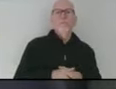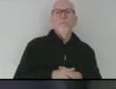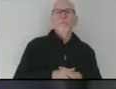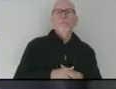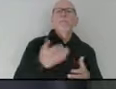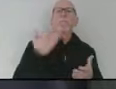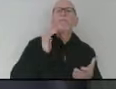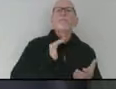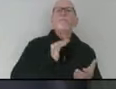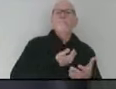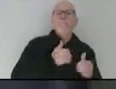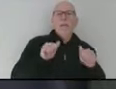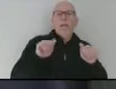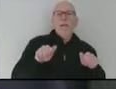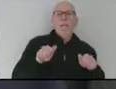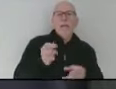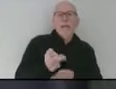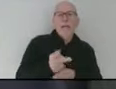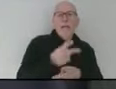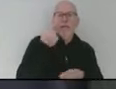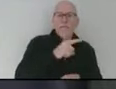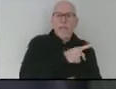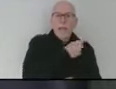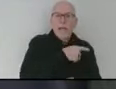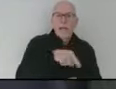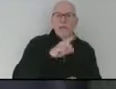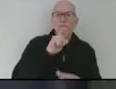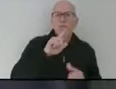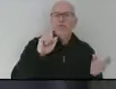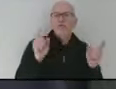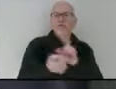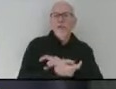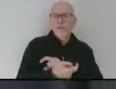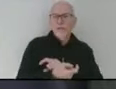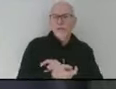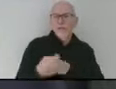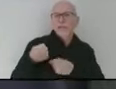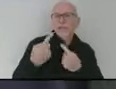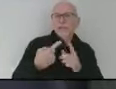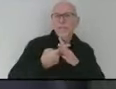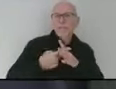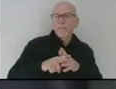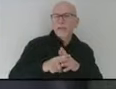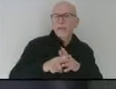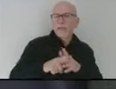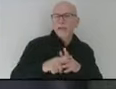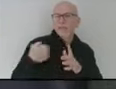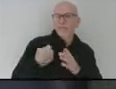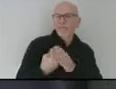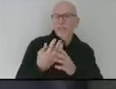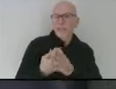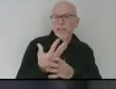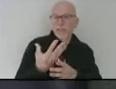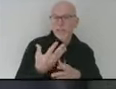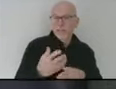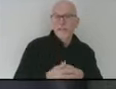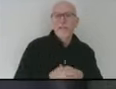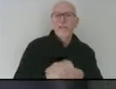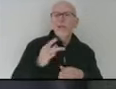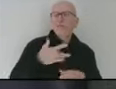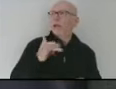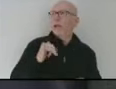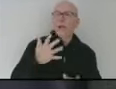Our ability to care for patients has really changed since the beginning of this spring. And it seems like such a long